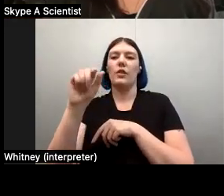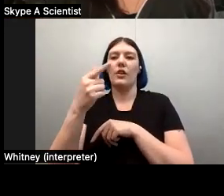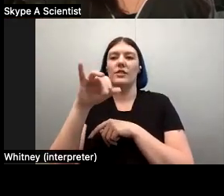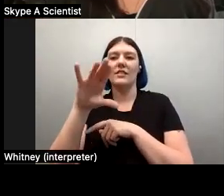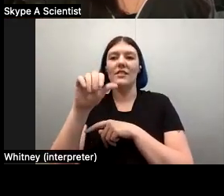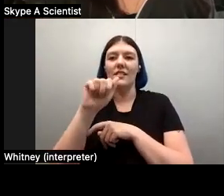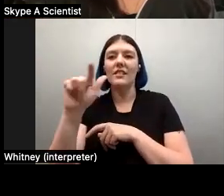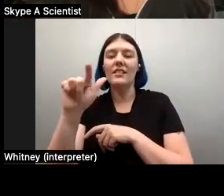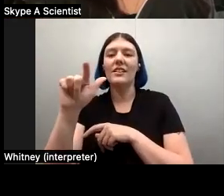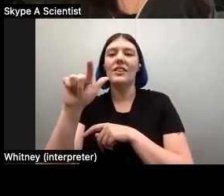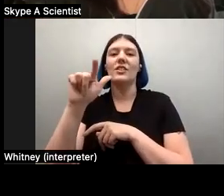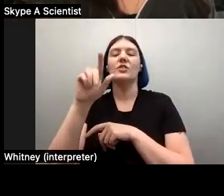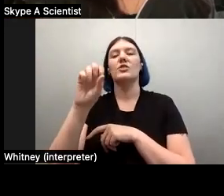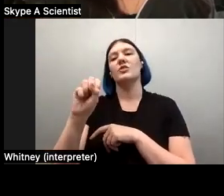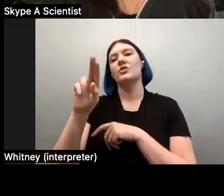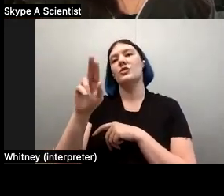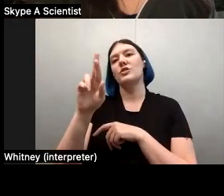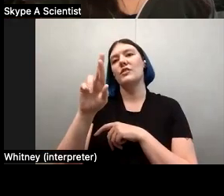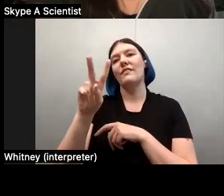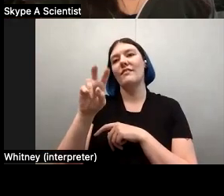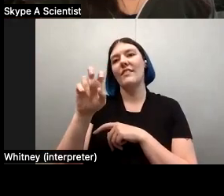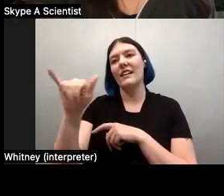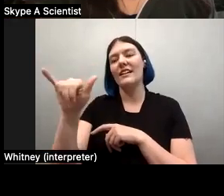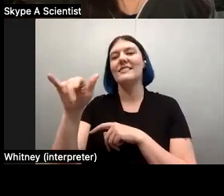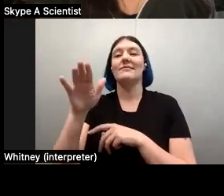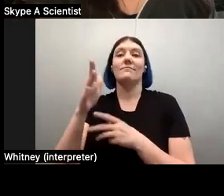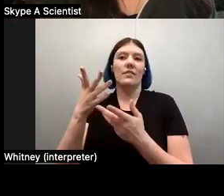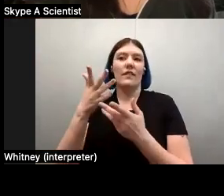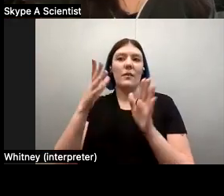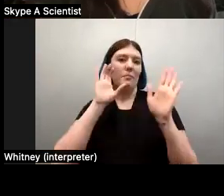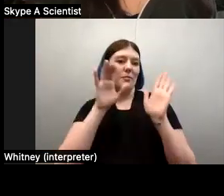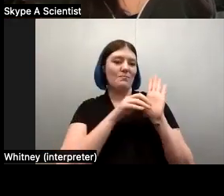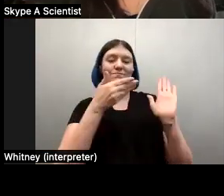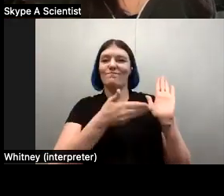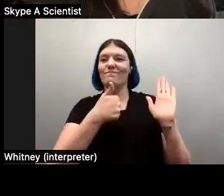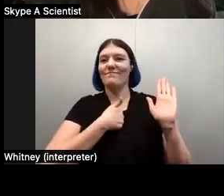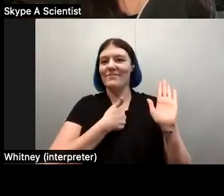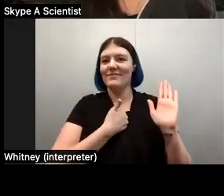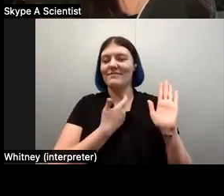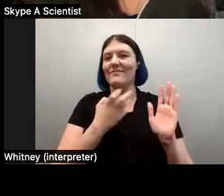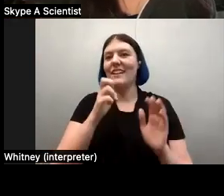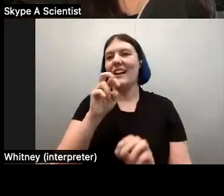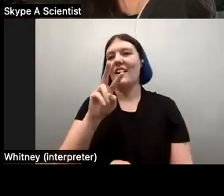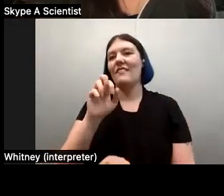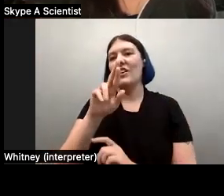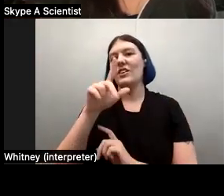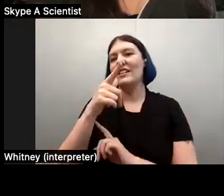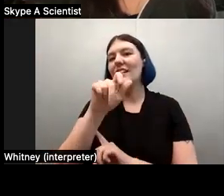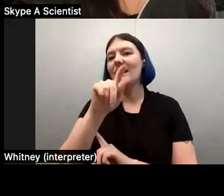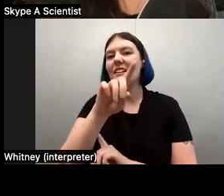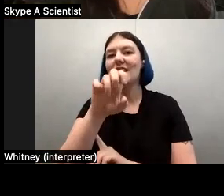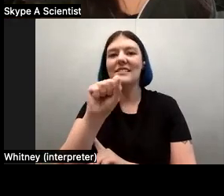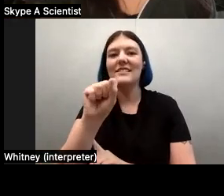you can see this is a photo of me here. I'm in Everglades National Park, and I'm on a canoe, and I'm